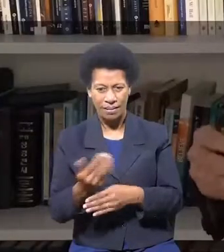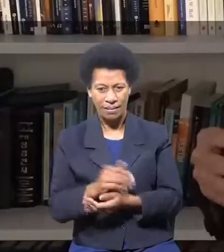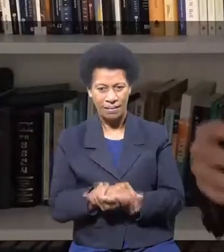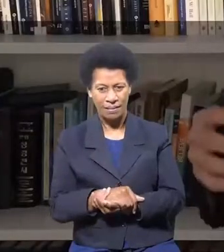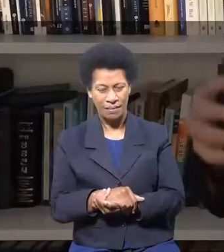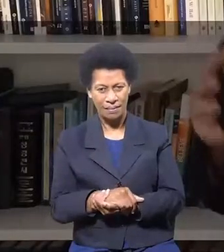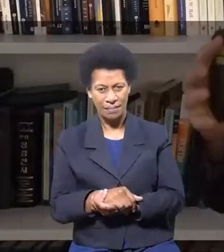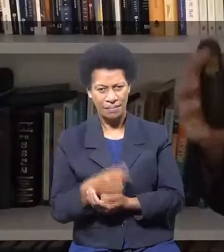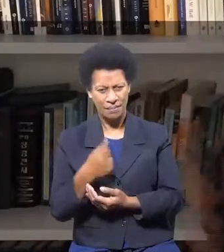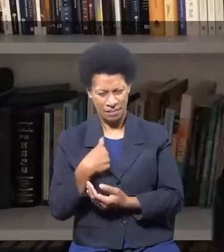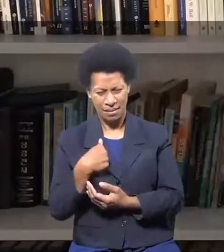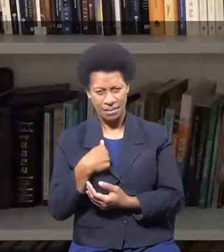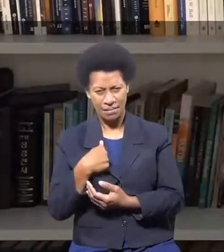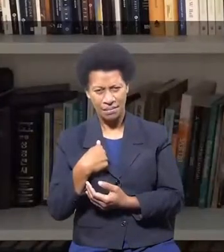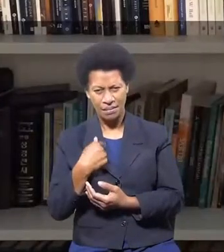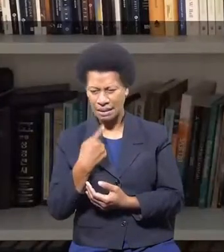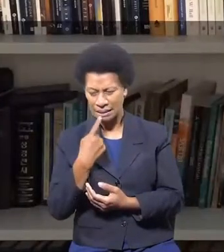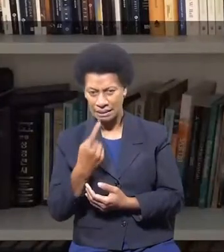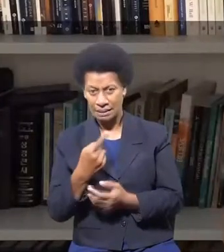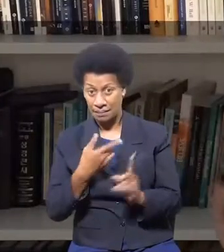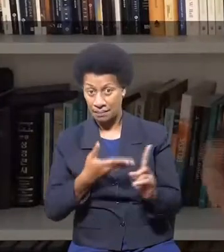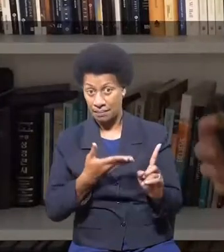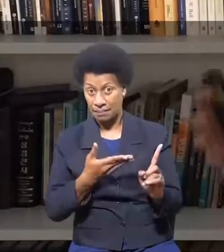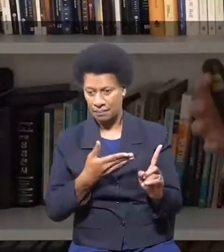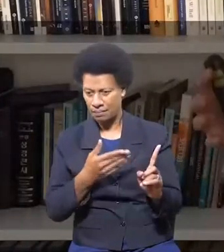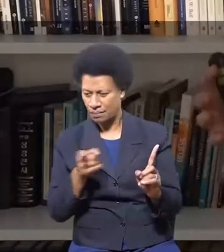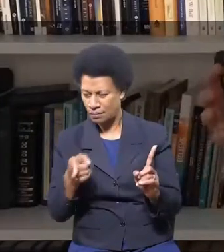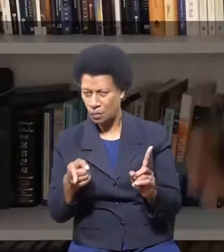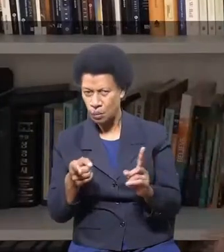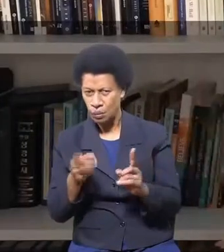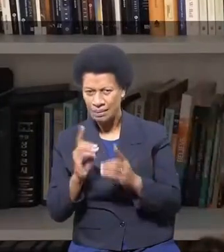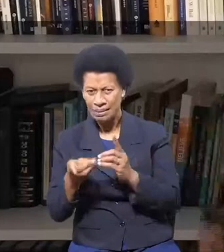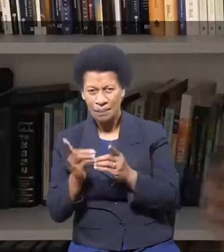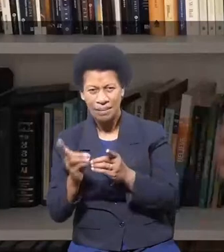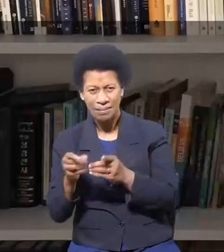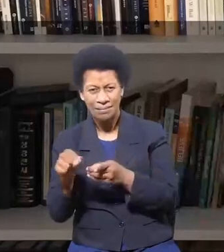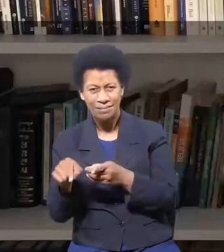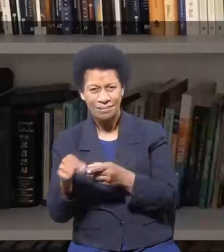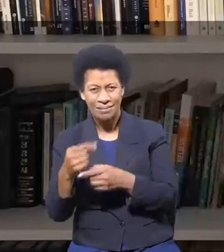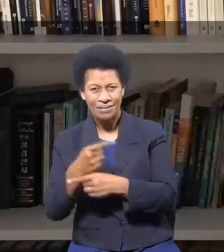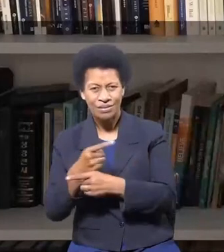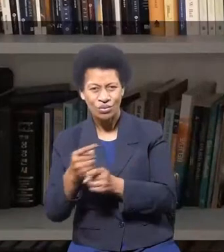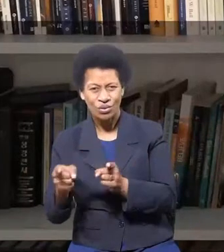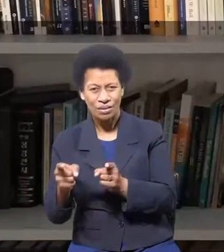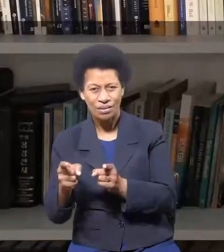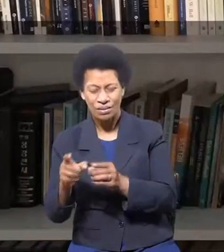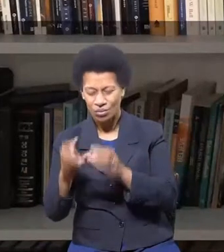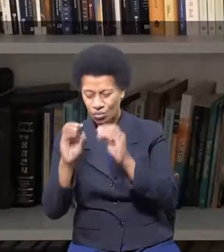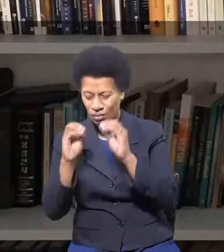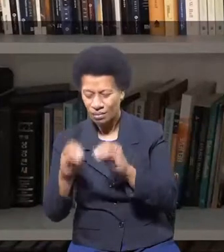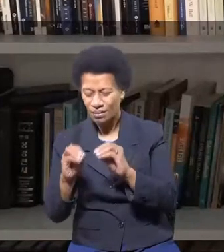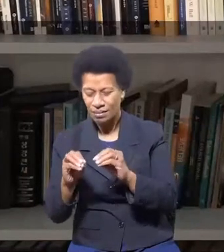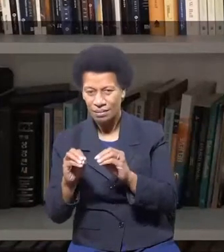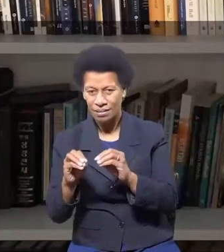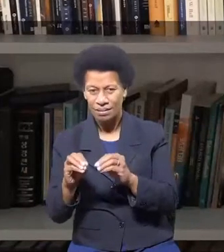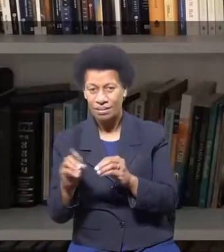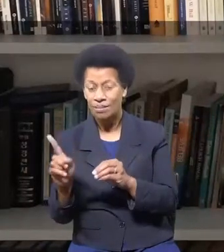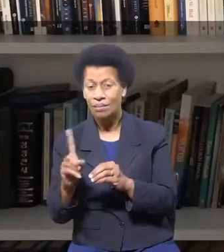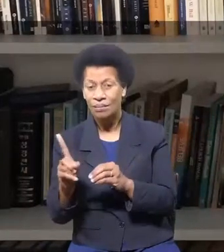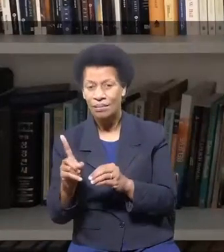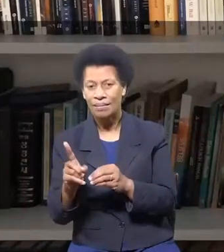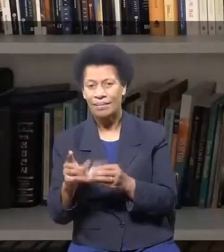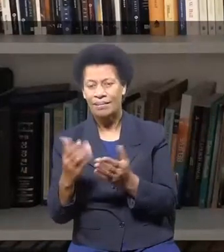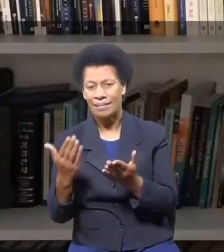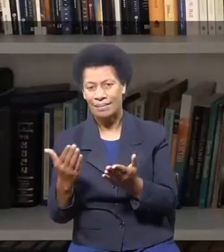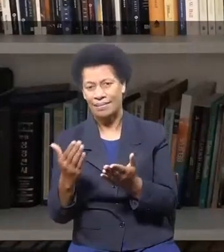saying, I must join the others who interpret Genesis to teach a